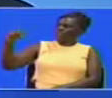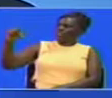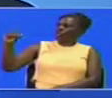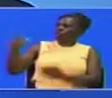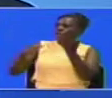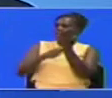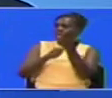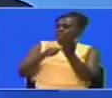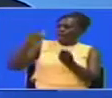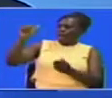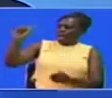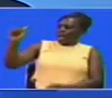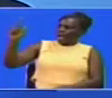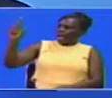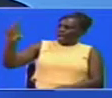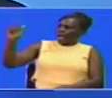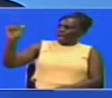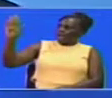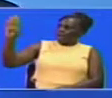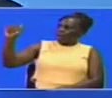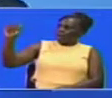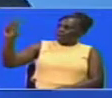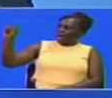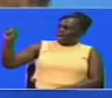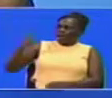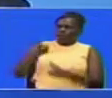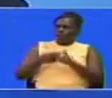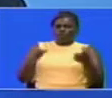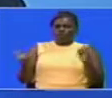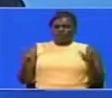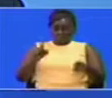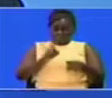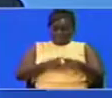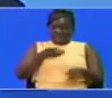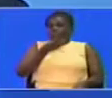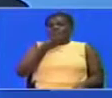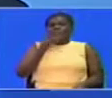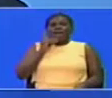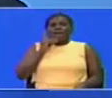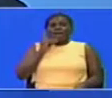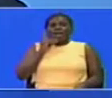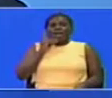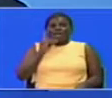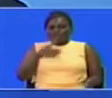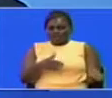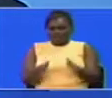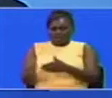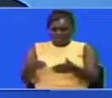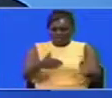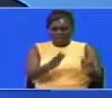and the river comes from Laikipia. When there is a drought, even River Maya, which comes